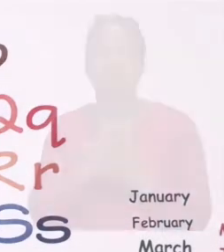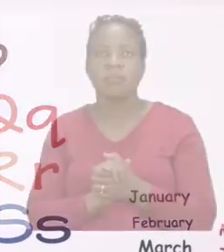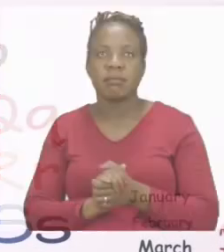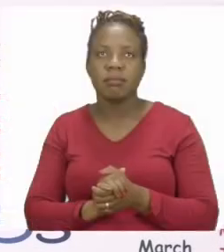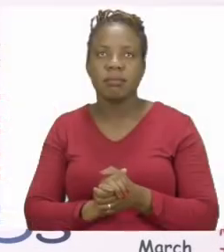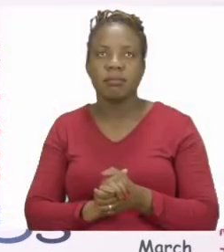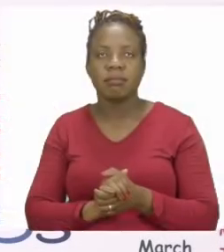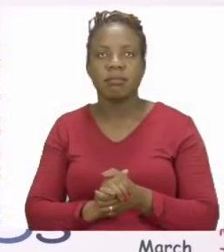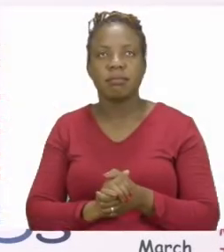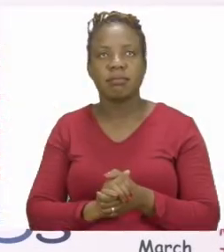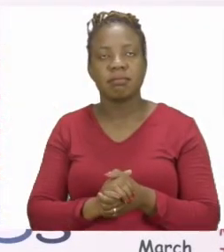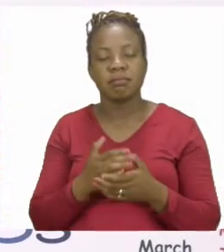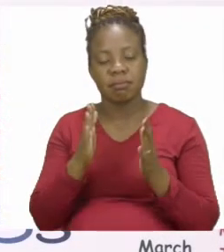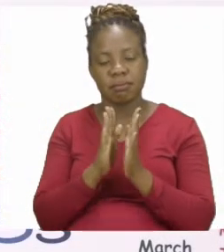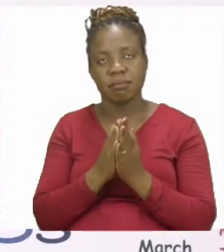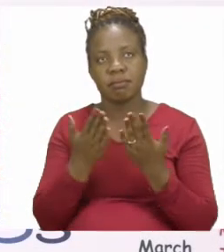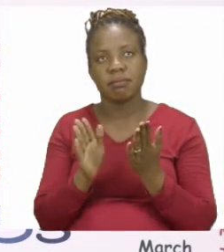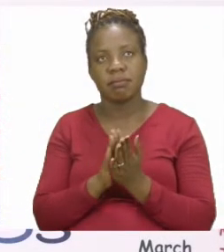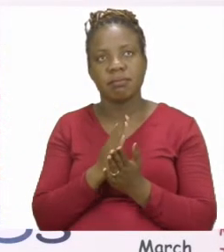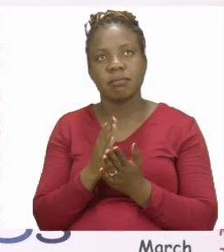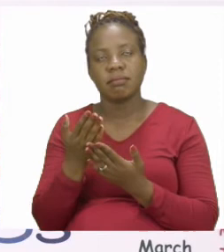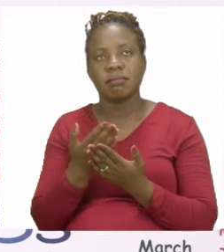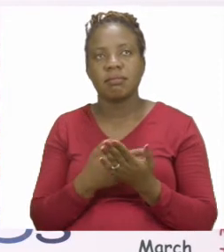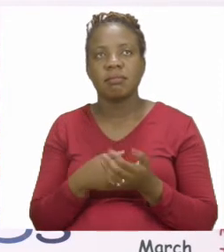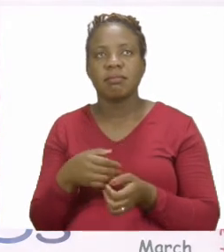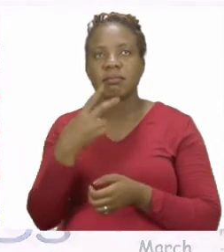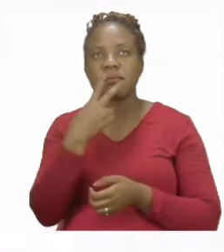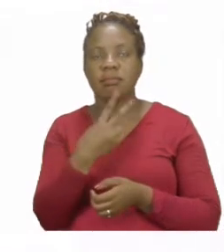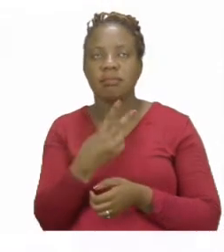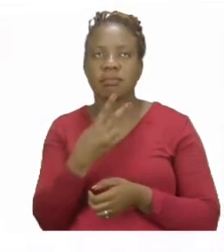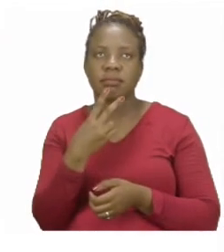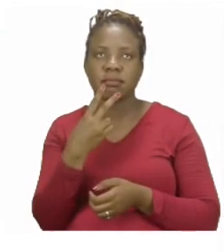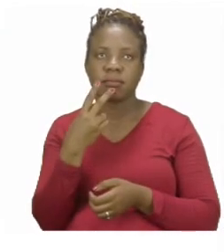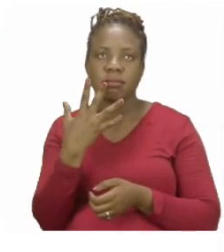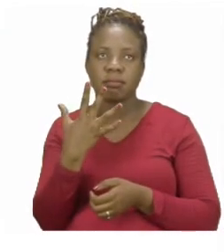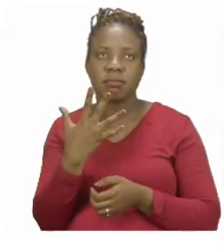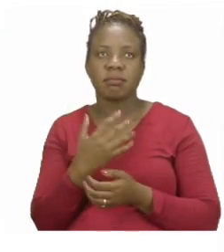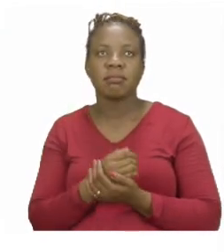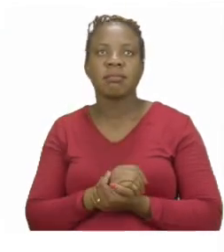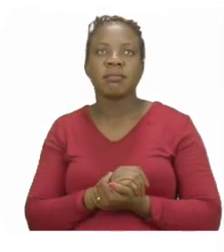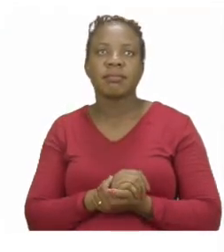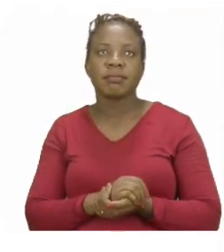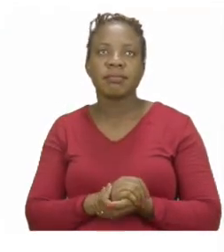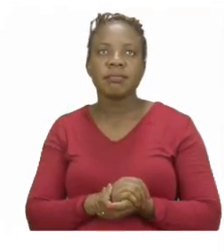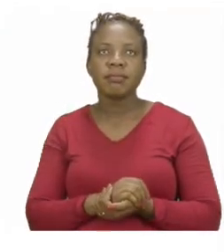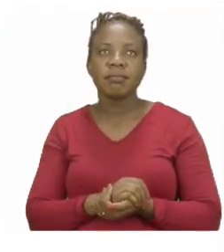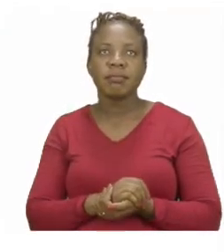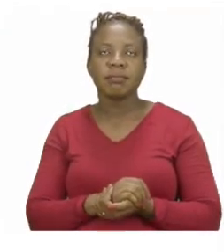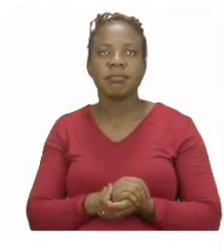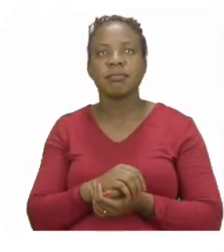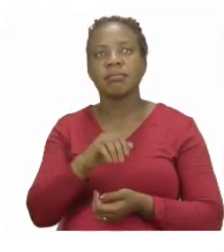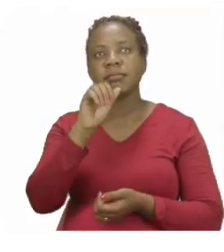For this part of our lesson, let's turn our booklets to page 25. Now here we are going to do